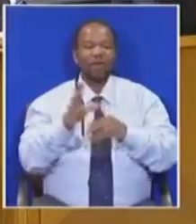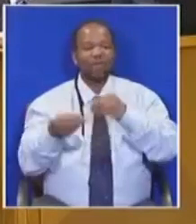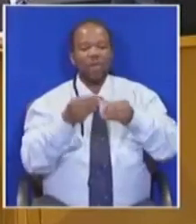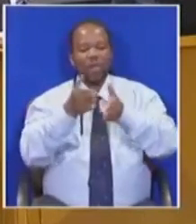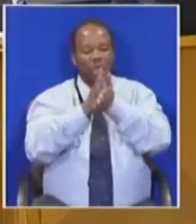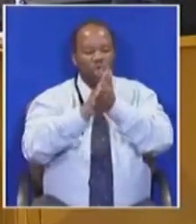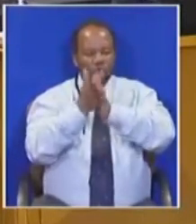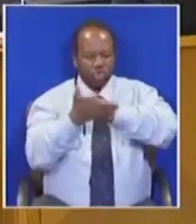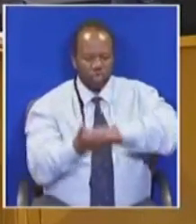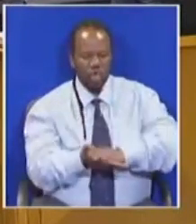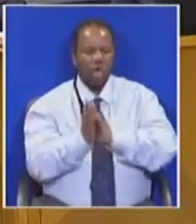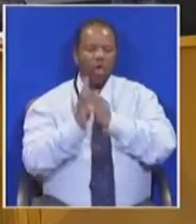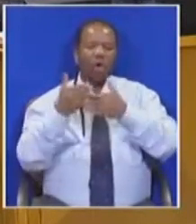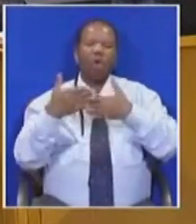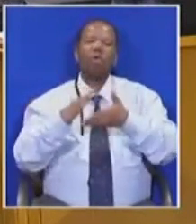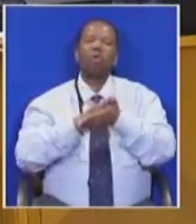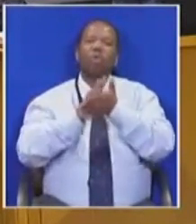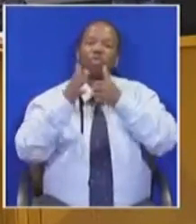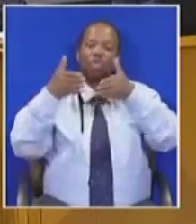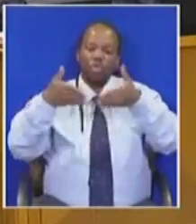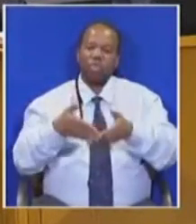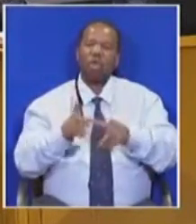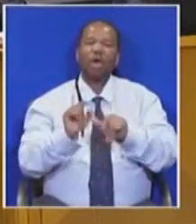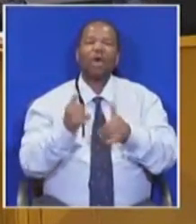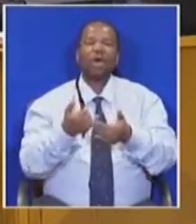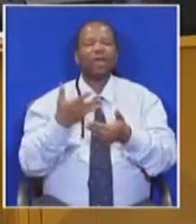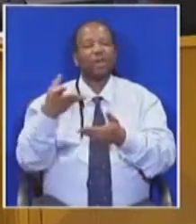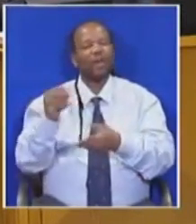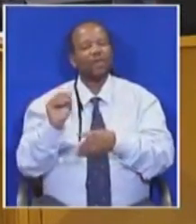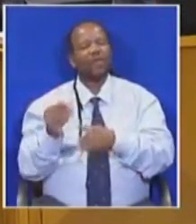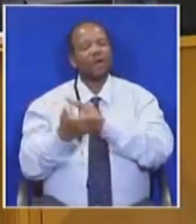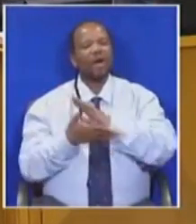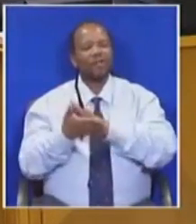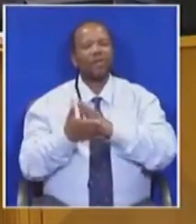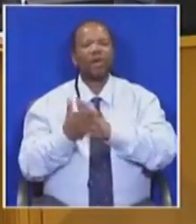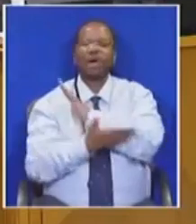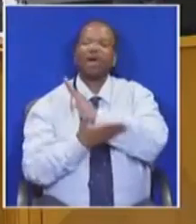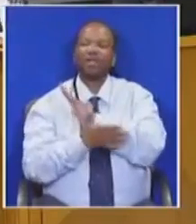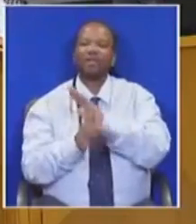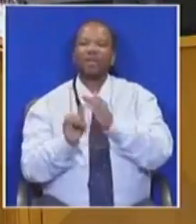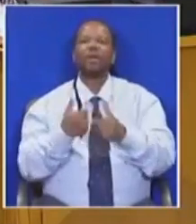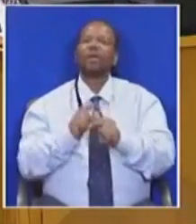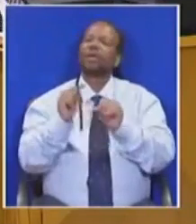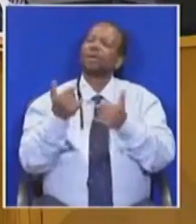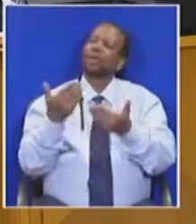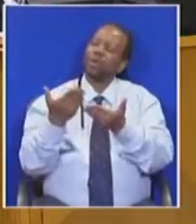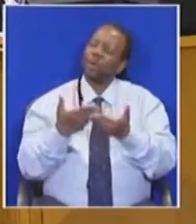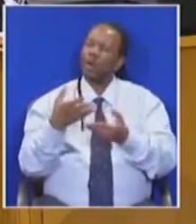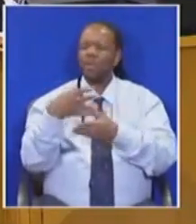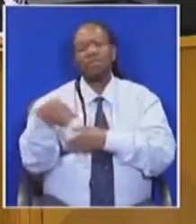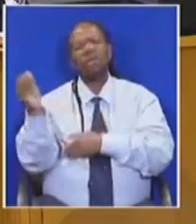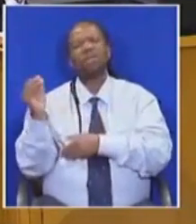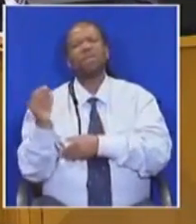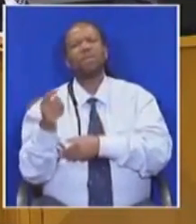corruption that is presided over by Jacob Zuma. and the Honorable We're done with this thing. Shivambu, we welcome you leaving the House. Gupta